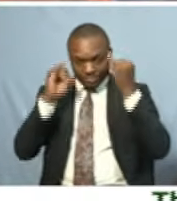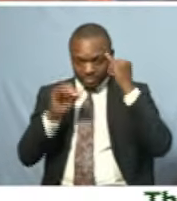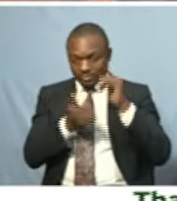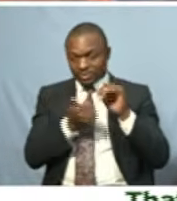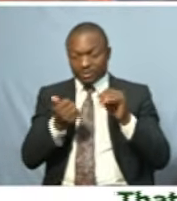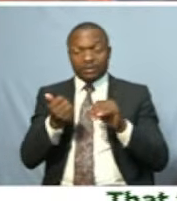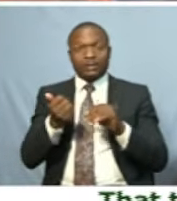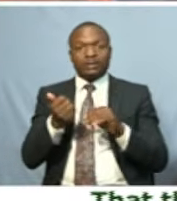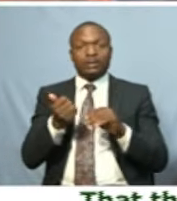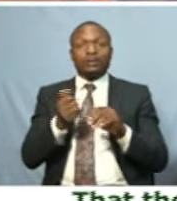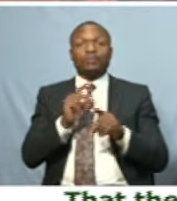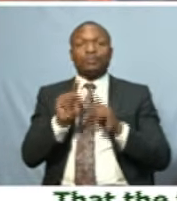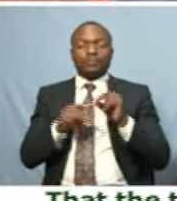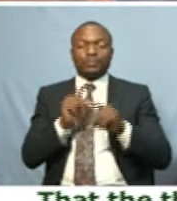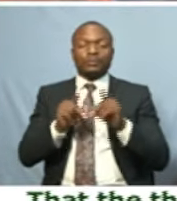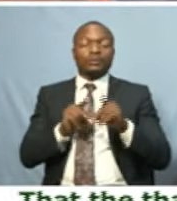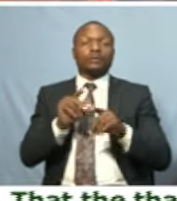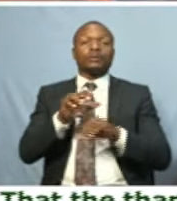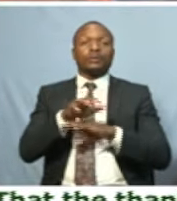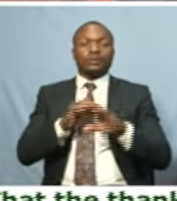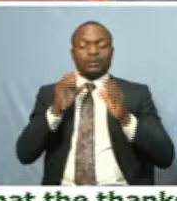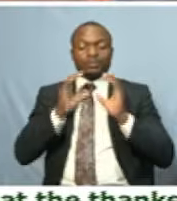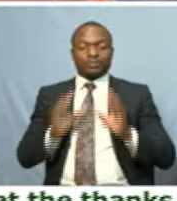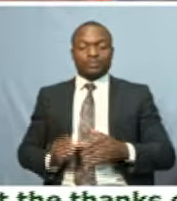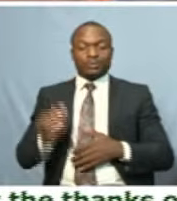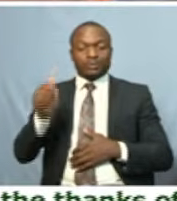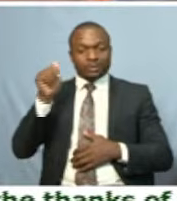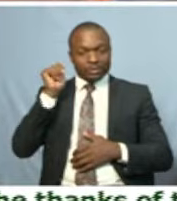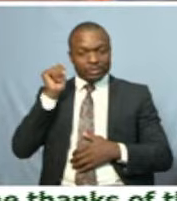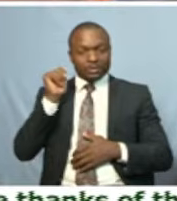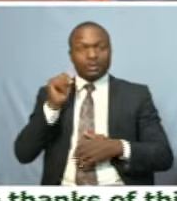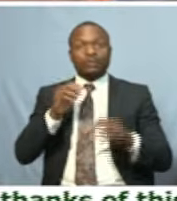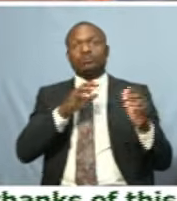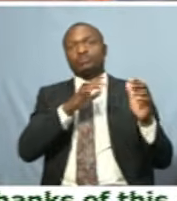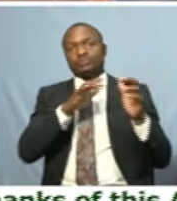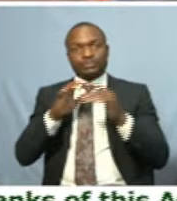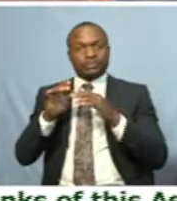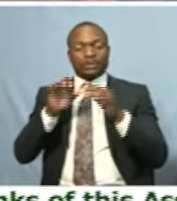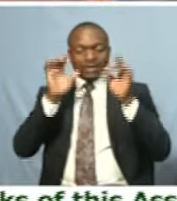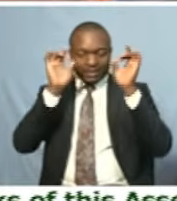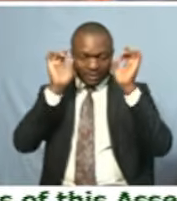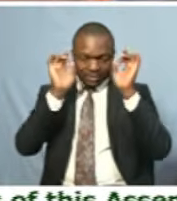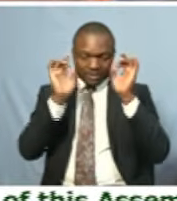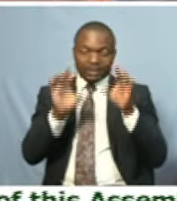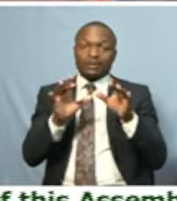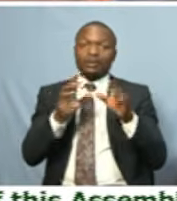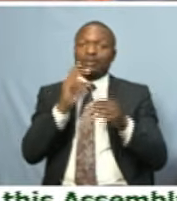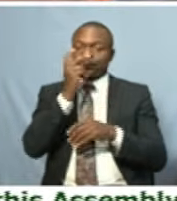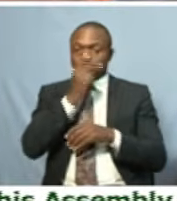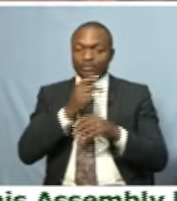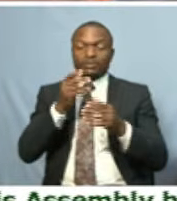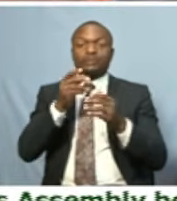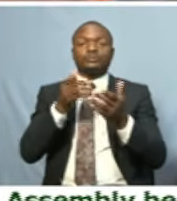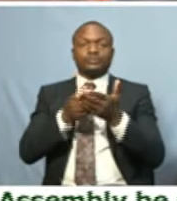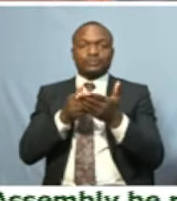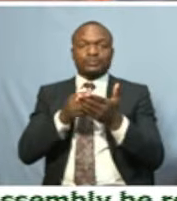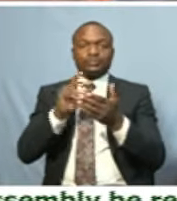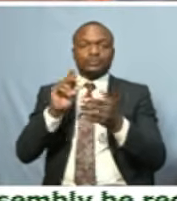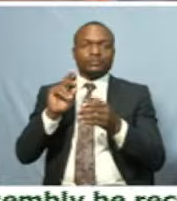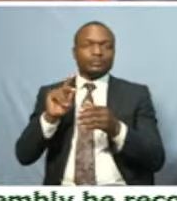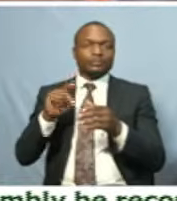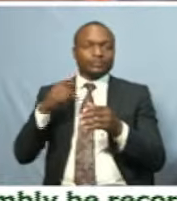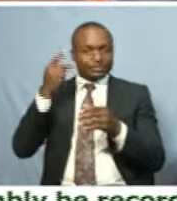all citizens to reject violence, hate speech, and divisive politics is both necessary